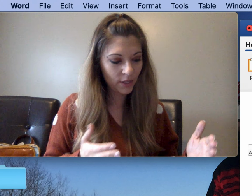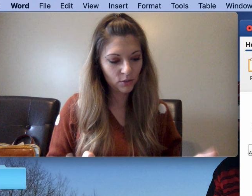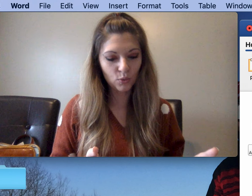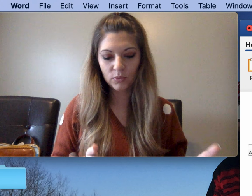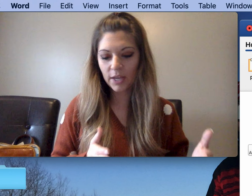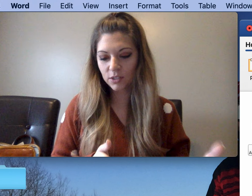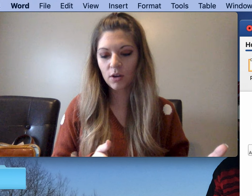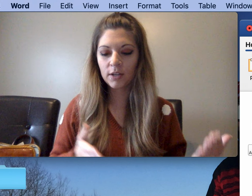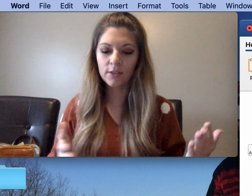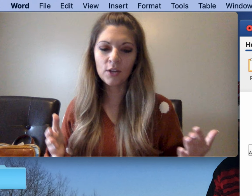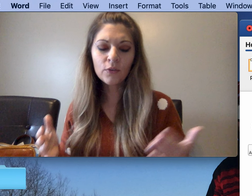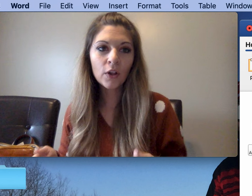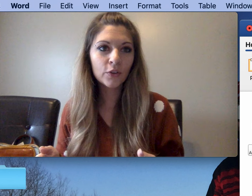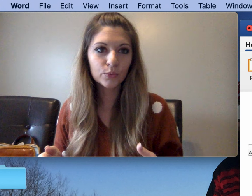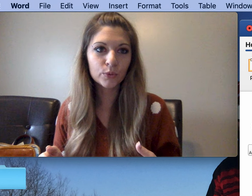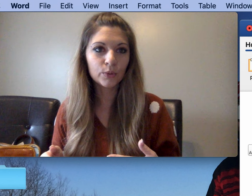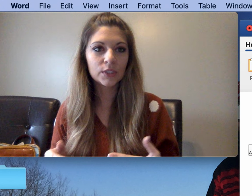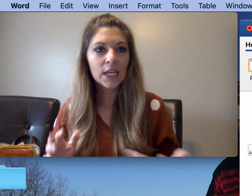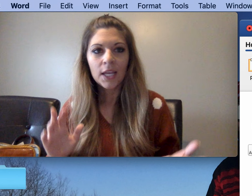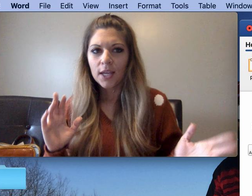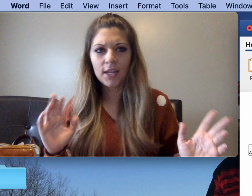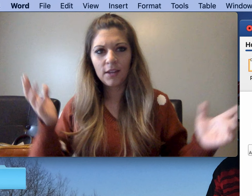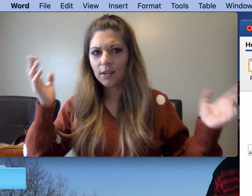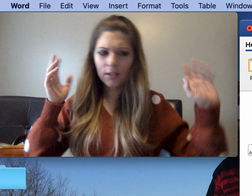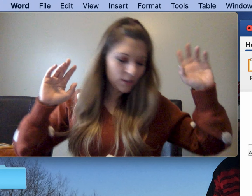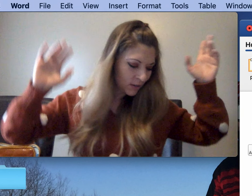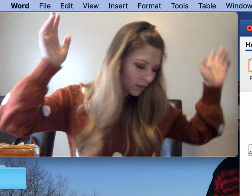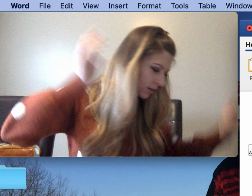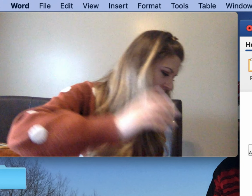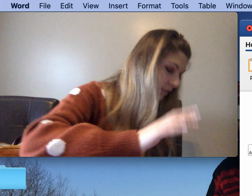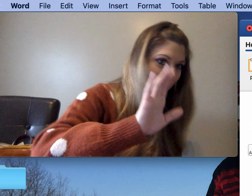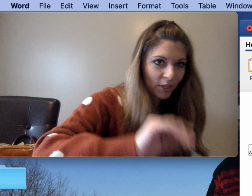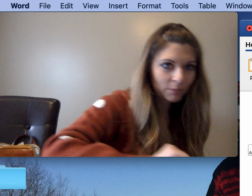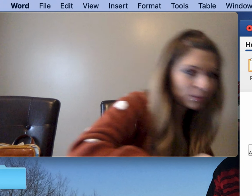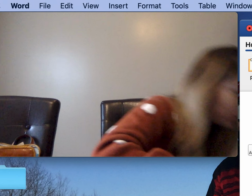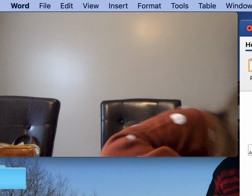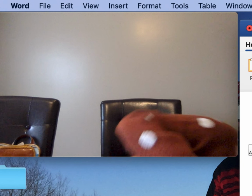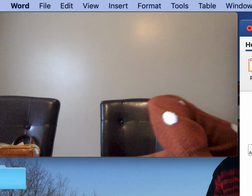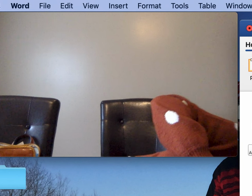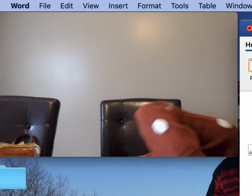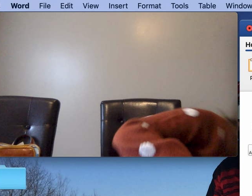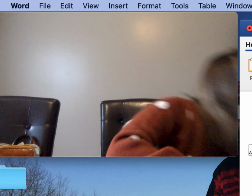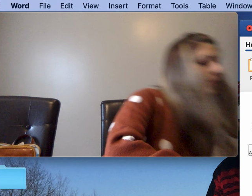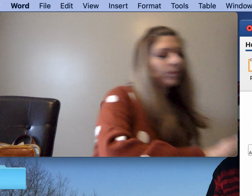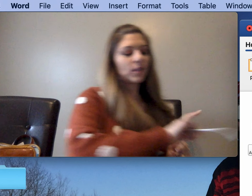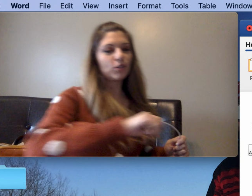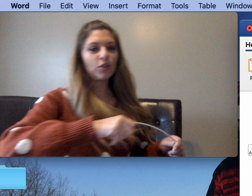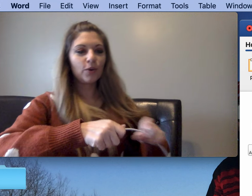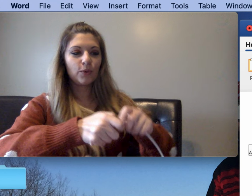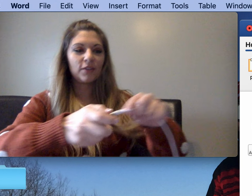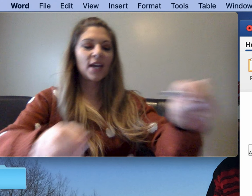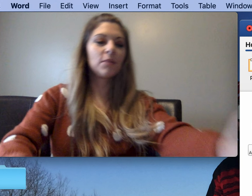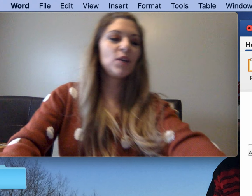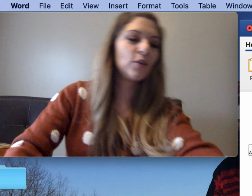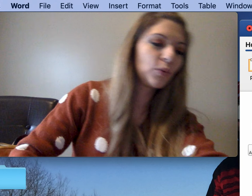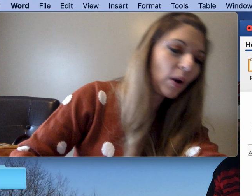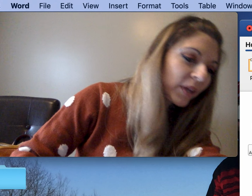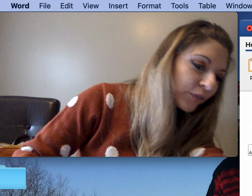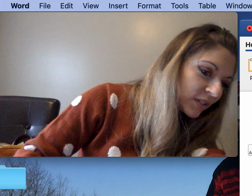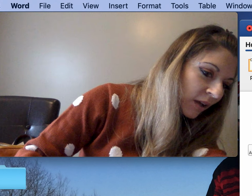into the lexicon, and they don't follow the rules, and let me plug in my computer. So that